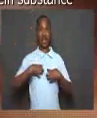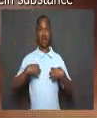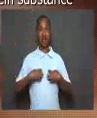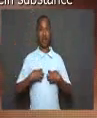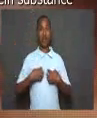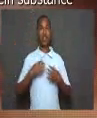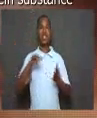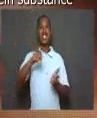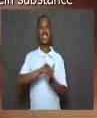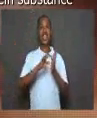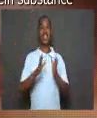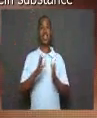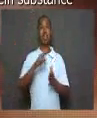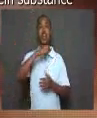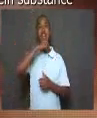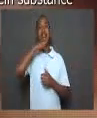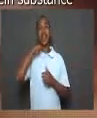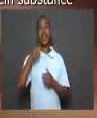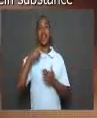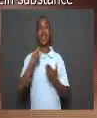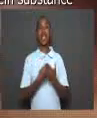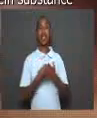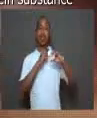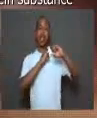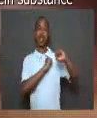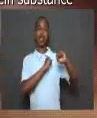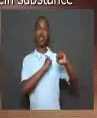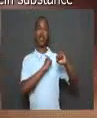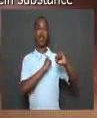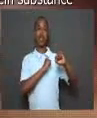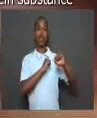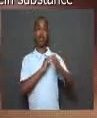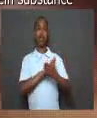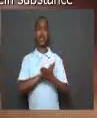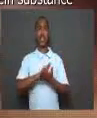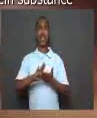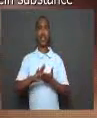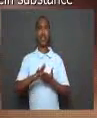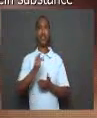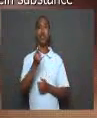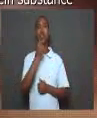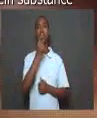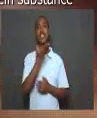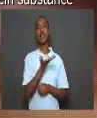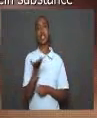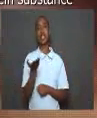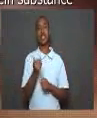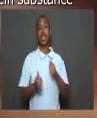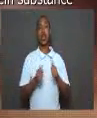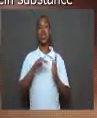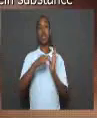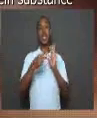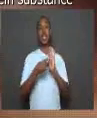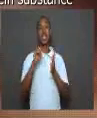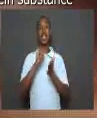salted or dried. This prevents the putrefaction of the protein substance, which means